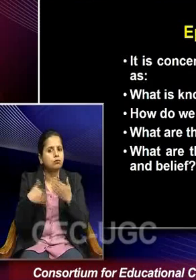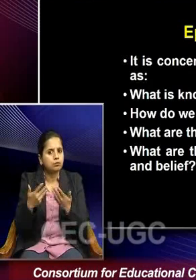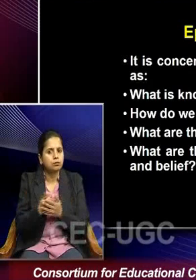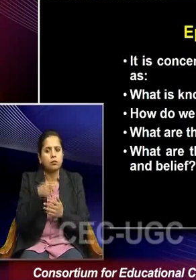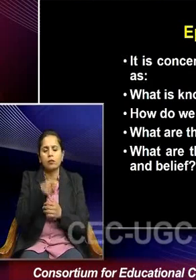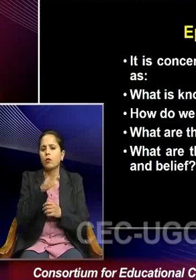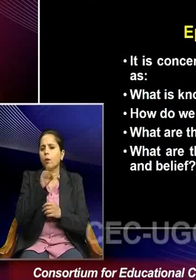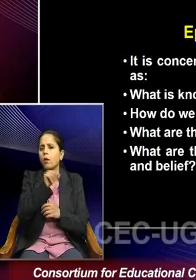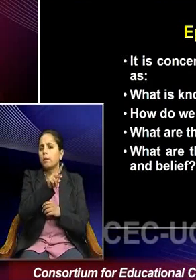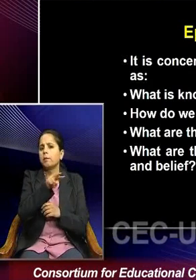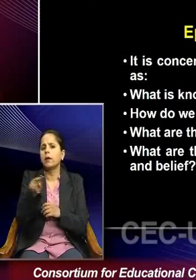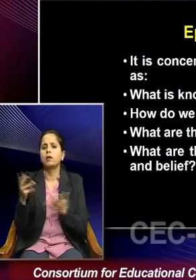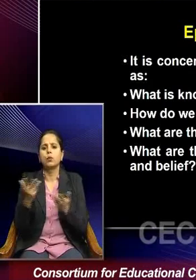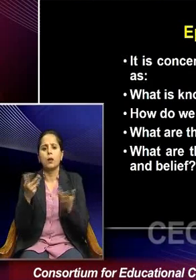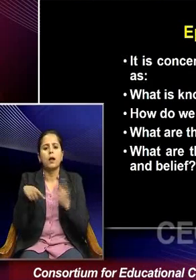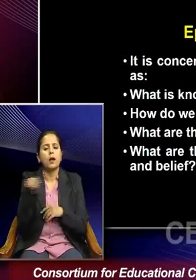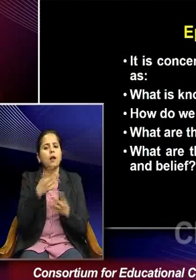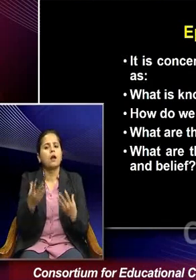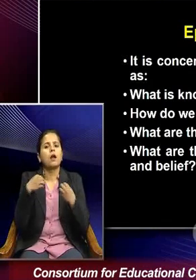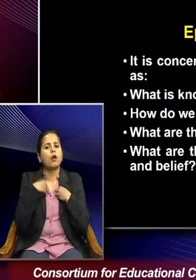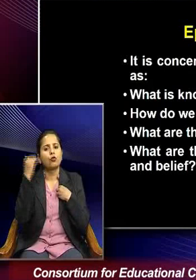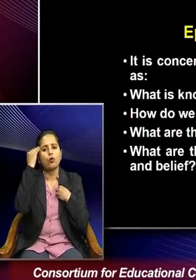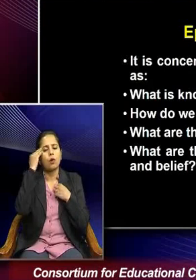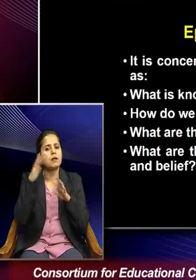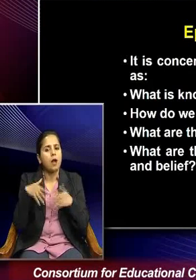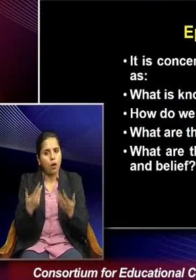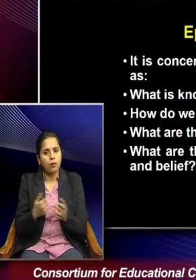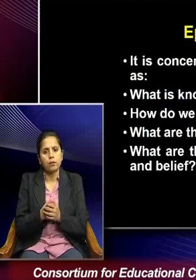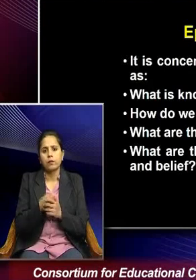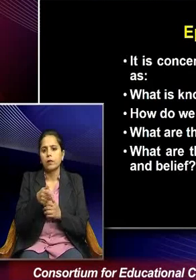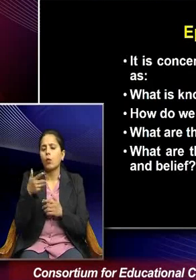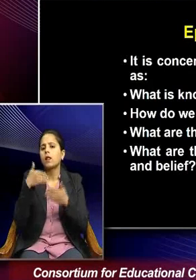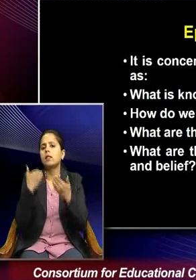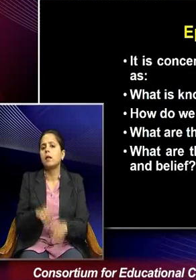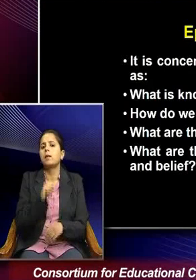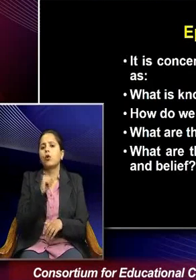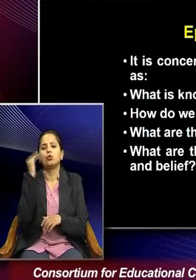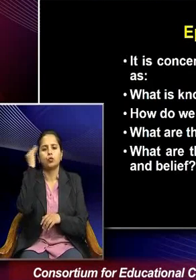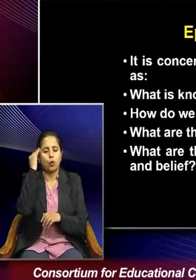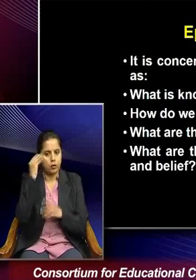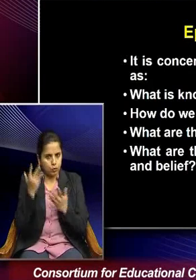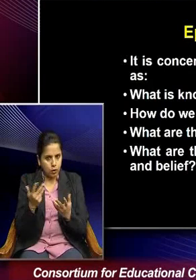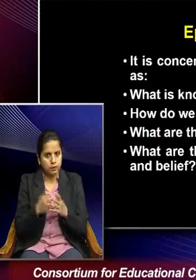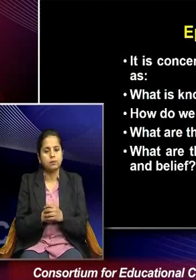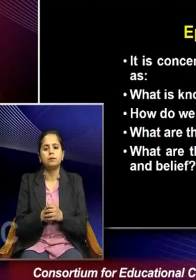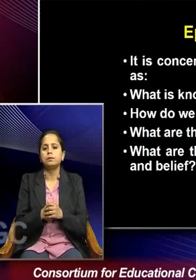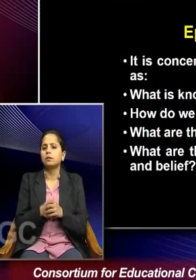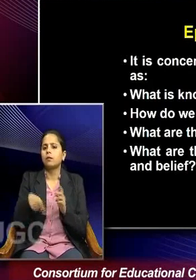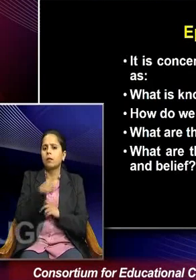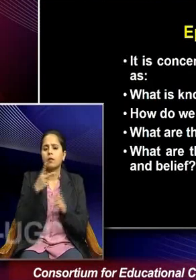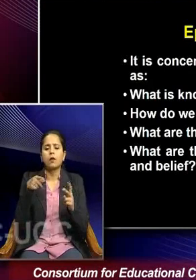what are the means through which we acquire knowledge? What are the limits of knowledge? What